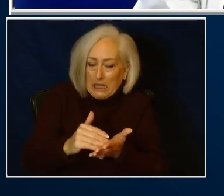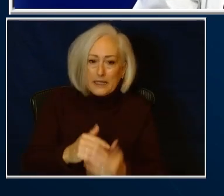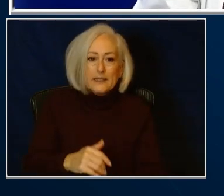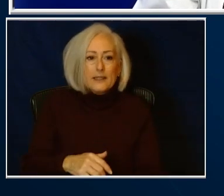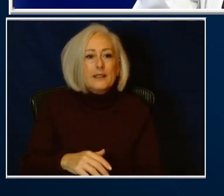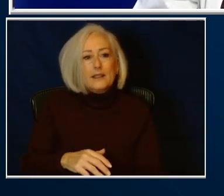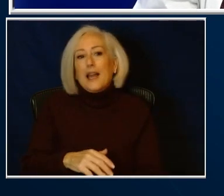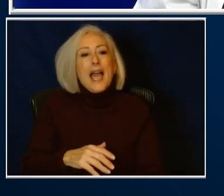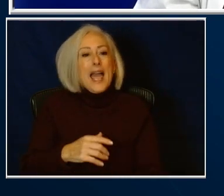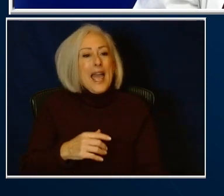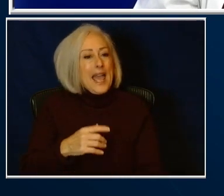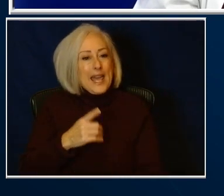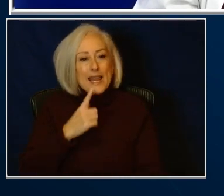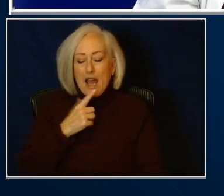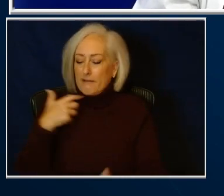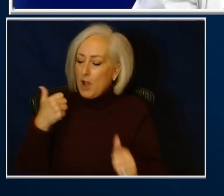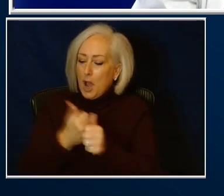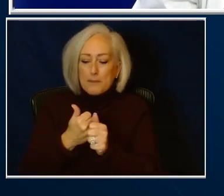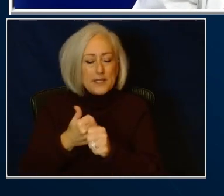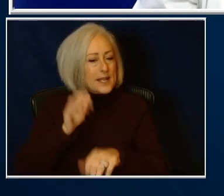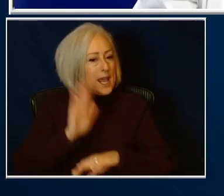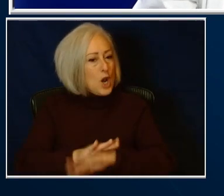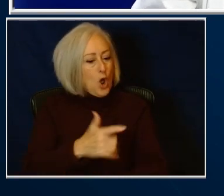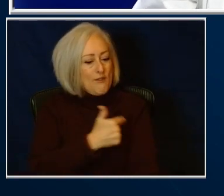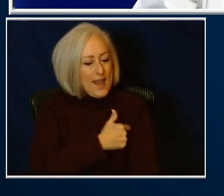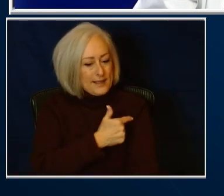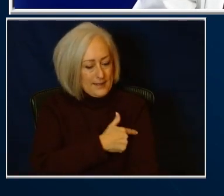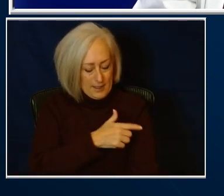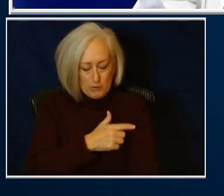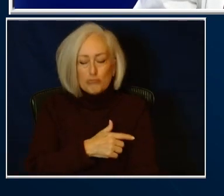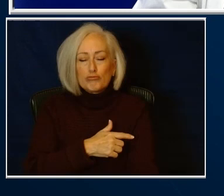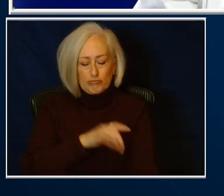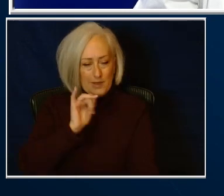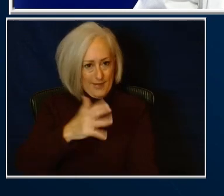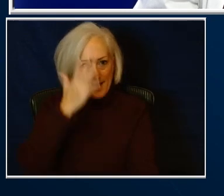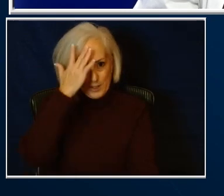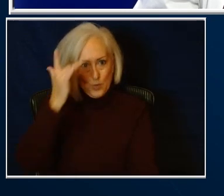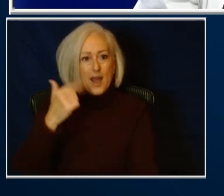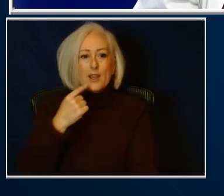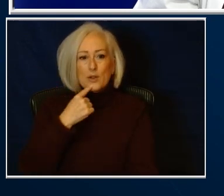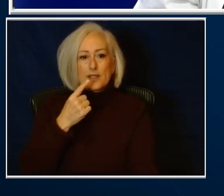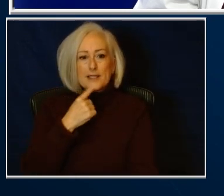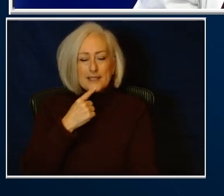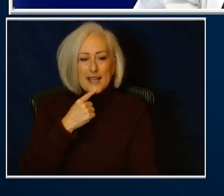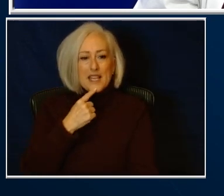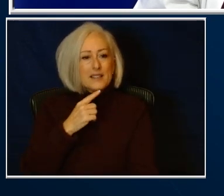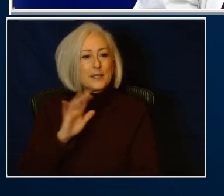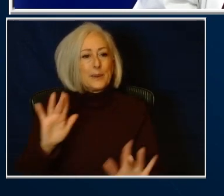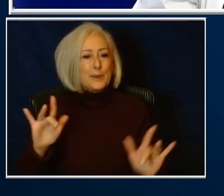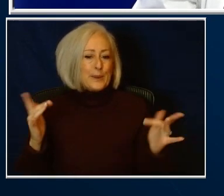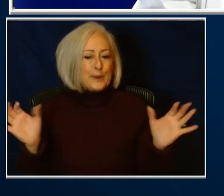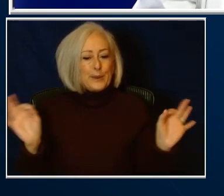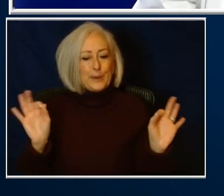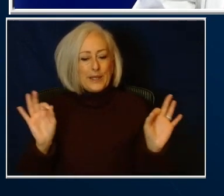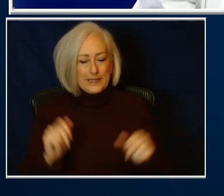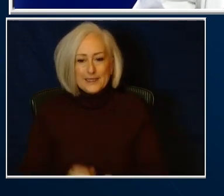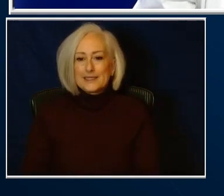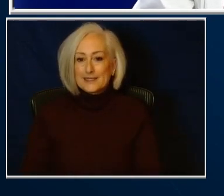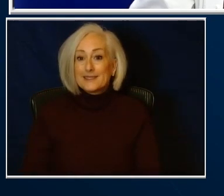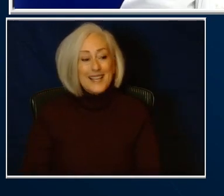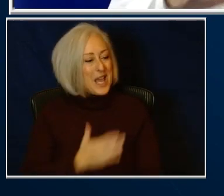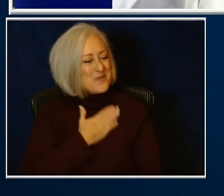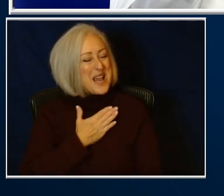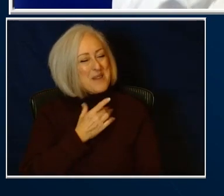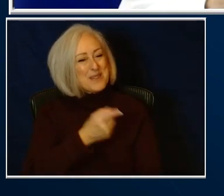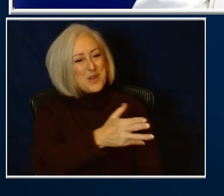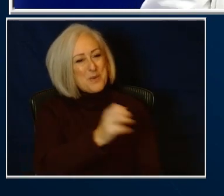I've stayed up to date on my vaccinations, and I think that's part of why I was able to sail through it pretty much unscathed. So. Yes, and we are glad to have you back. I'm